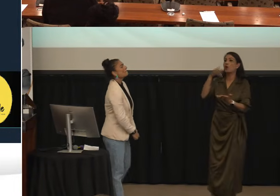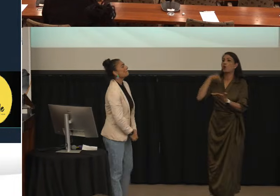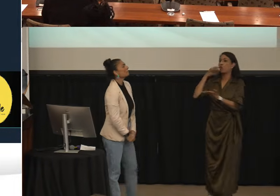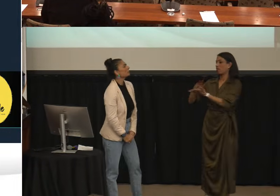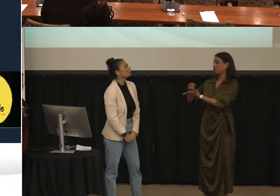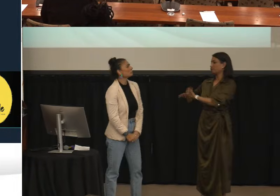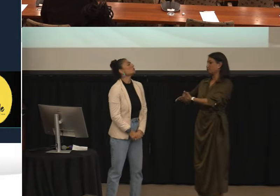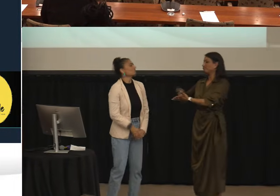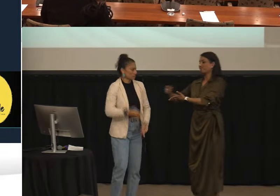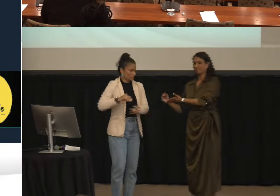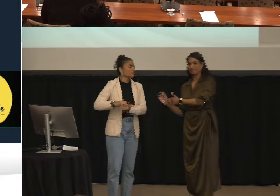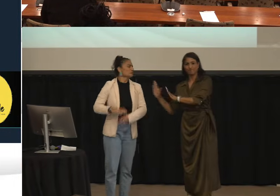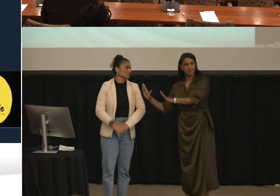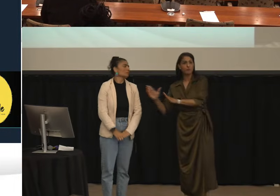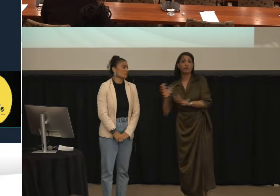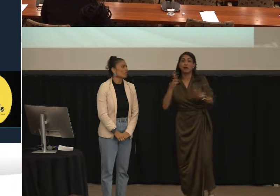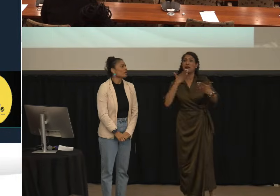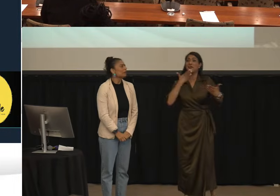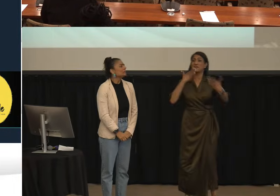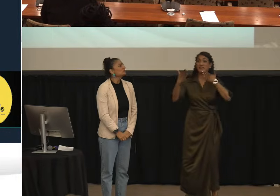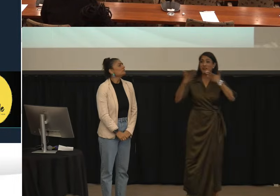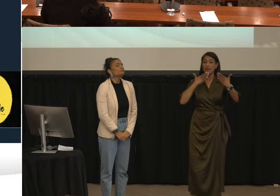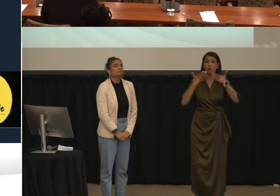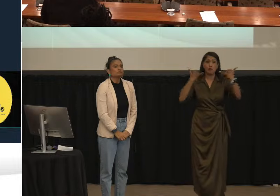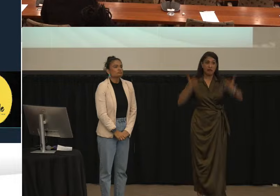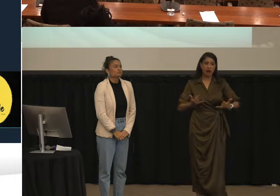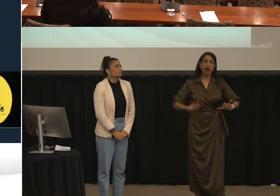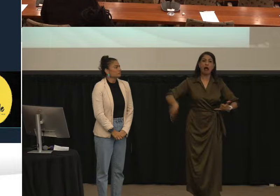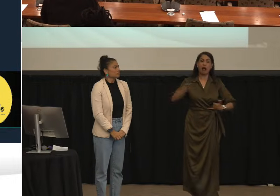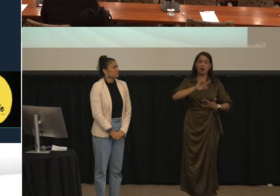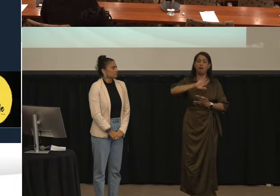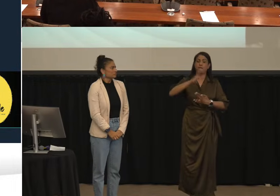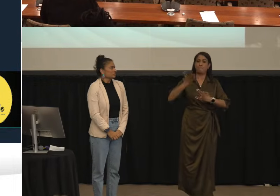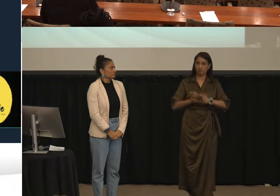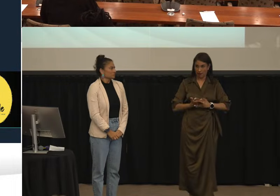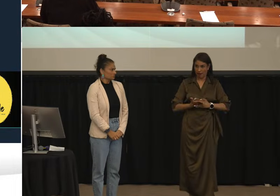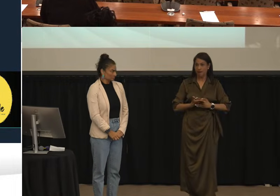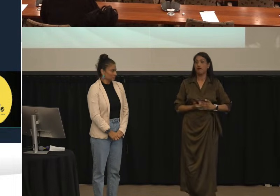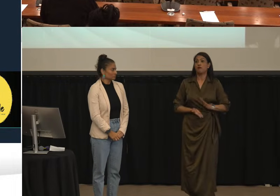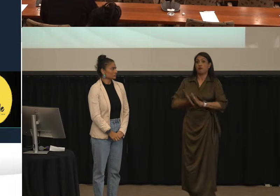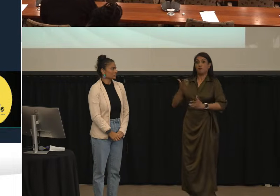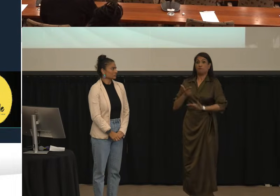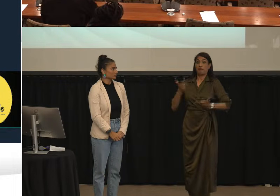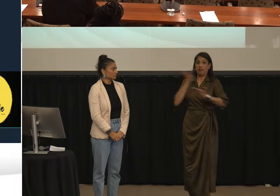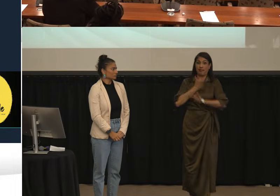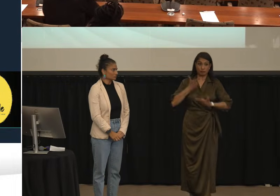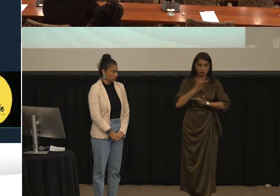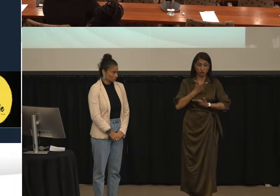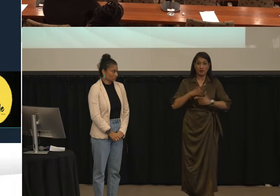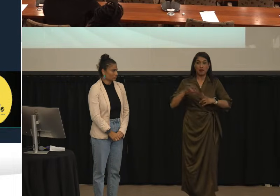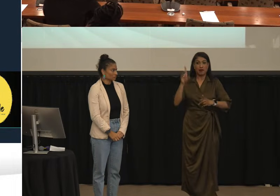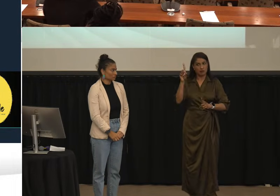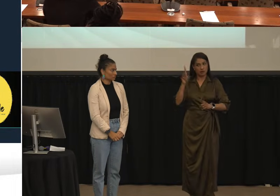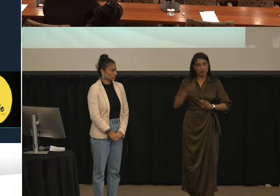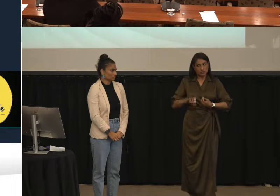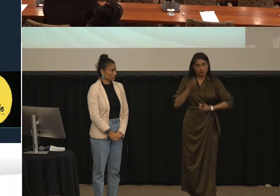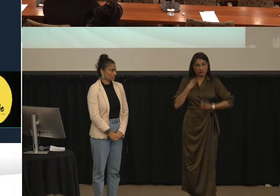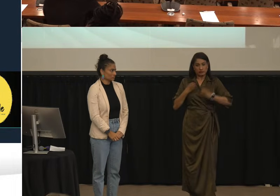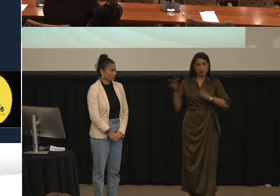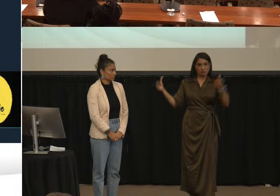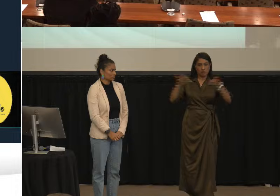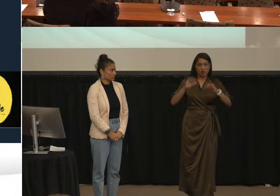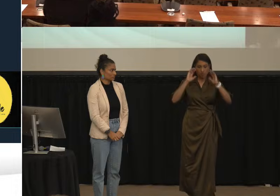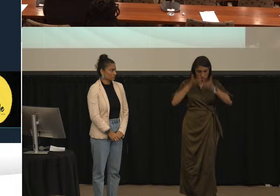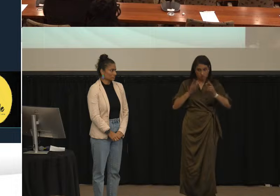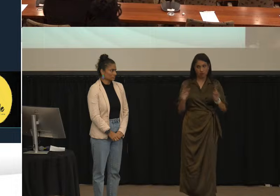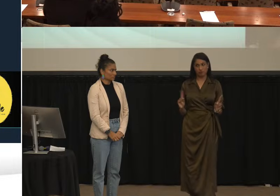Okay, if that person is not here, we will note their names. But thank you to everyone. For now, we are going to take a break. We are breaking for